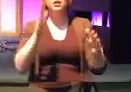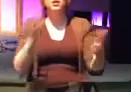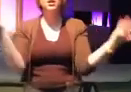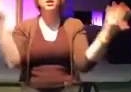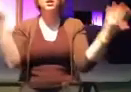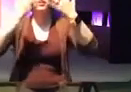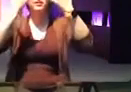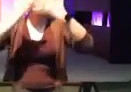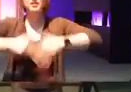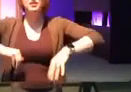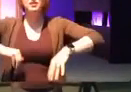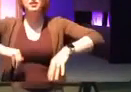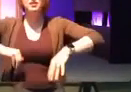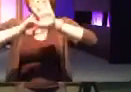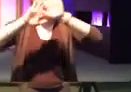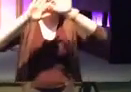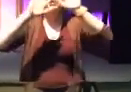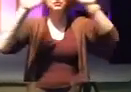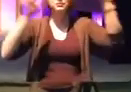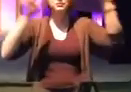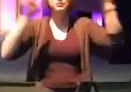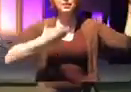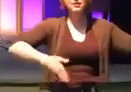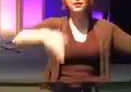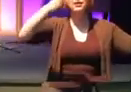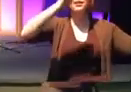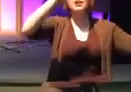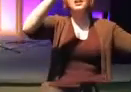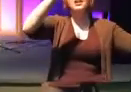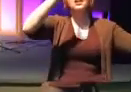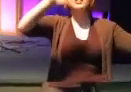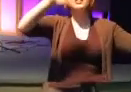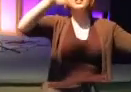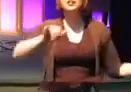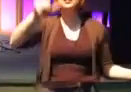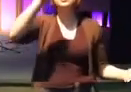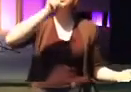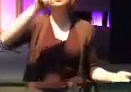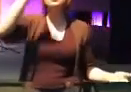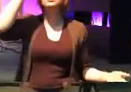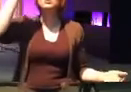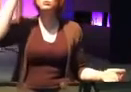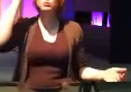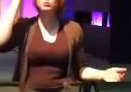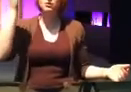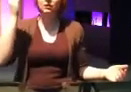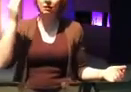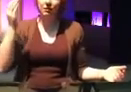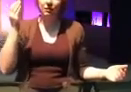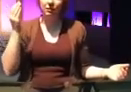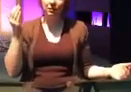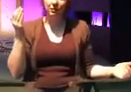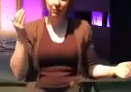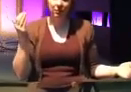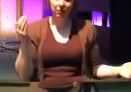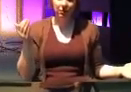Keeper, light in the darkness, my God, that is who you